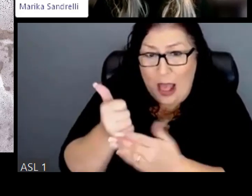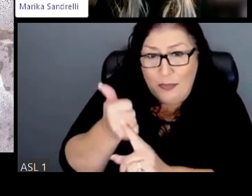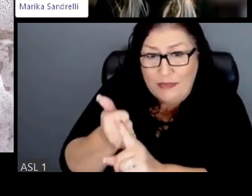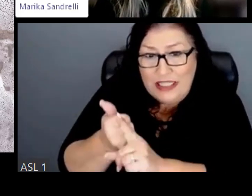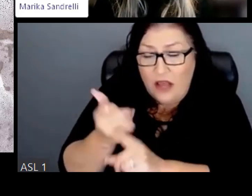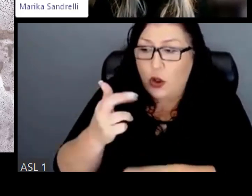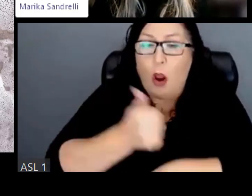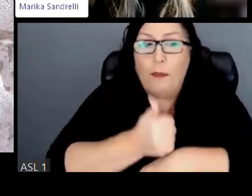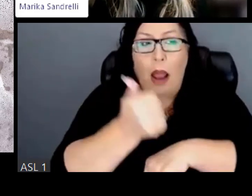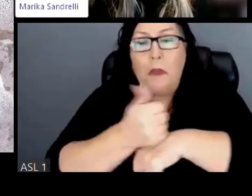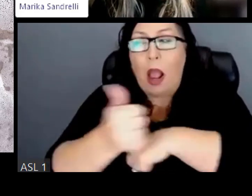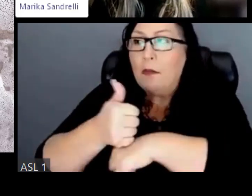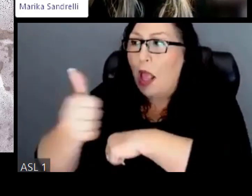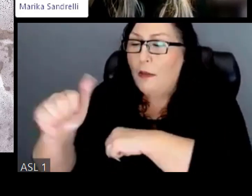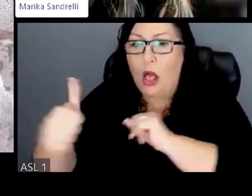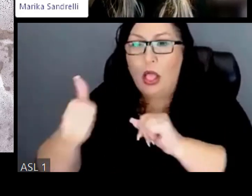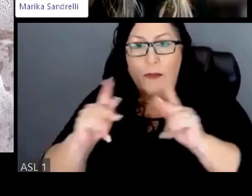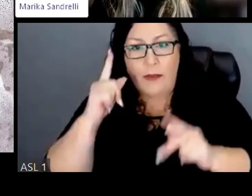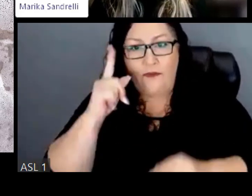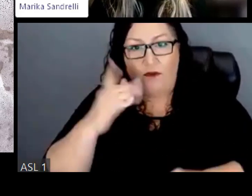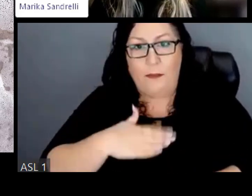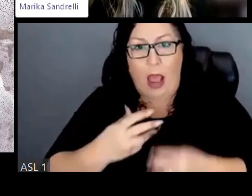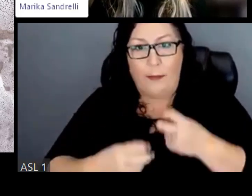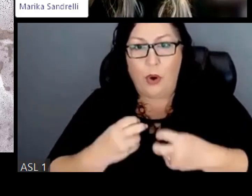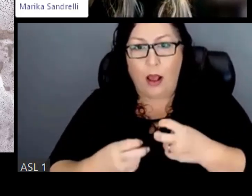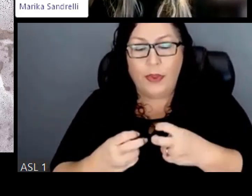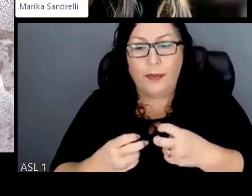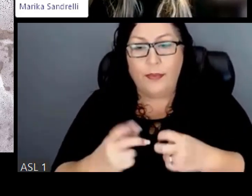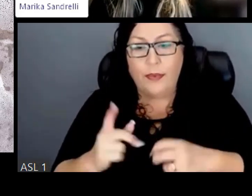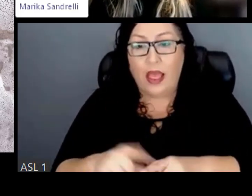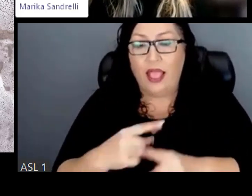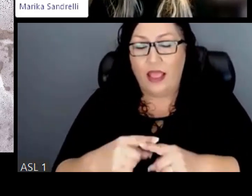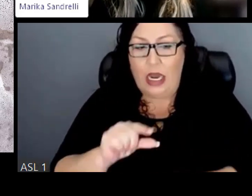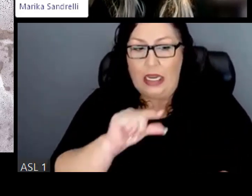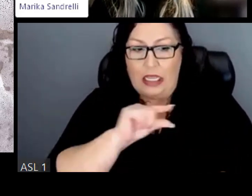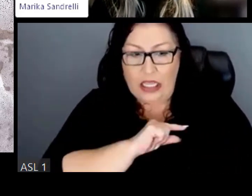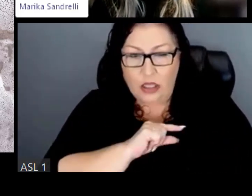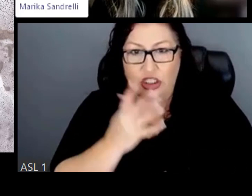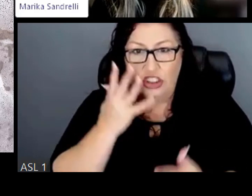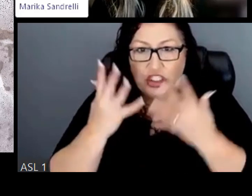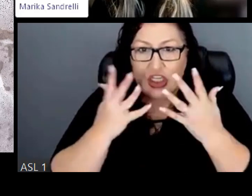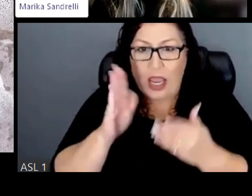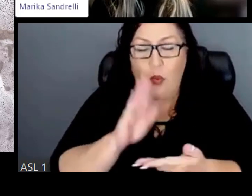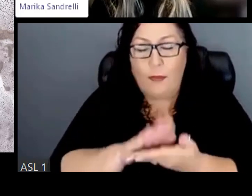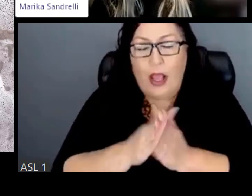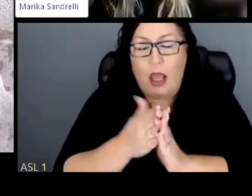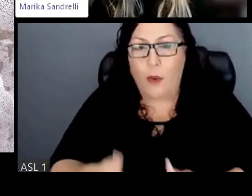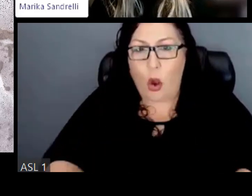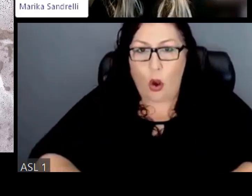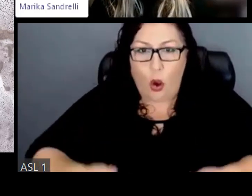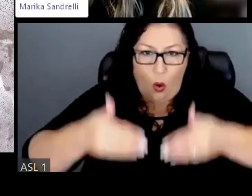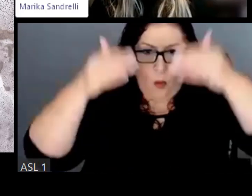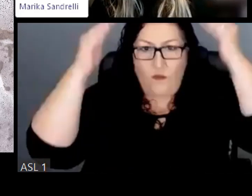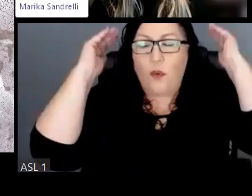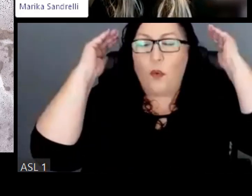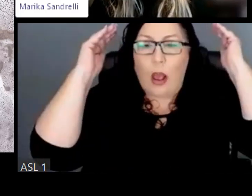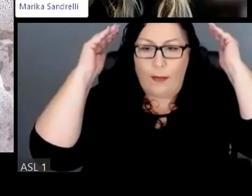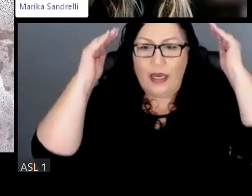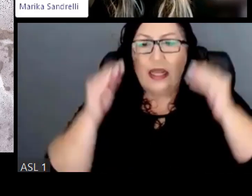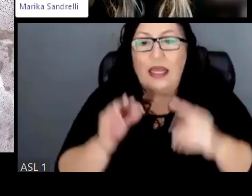to help themselves or blame others for their problems. Then the guilt and shame would become